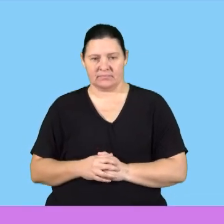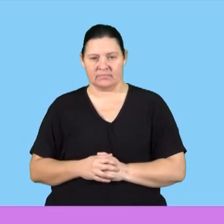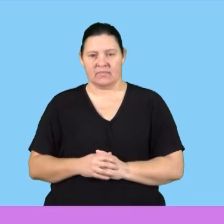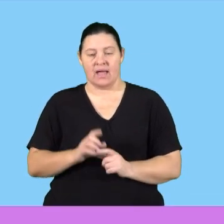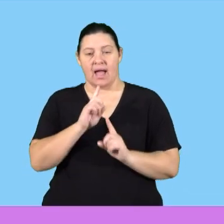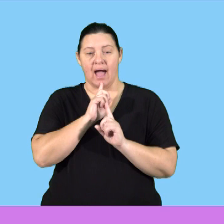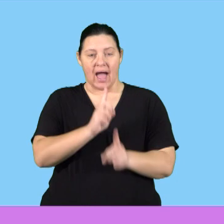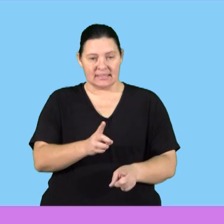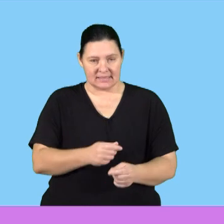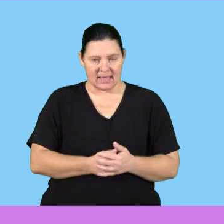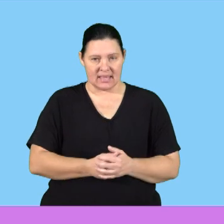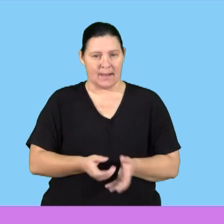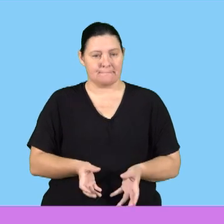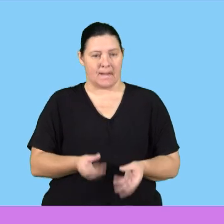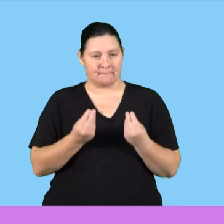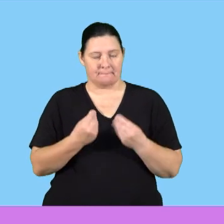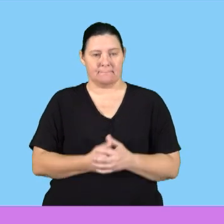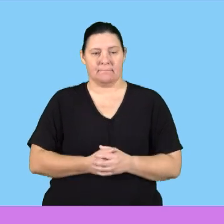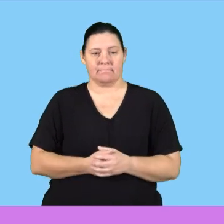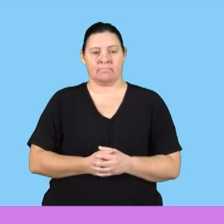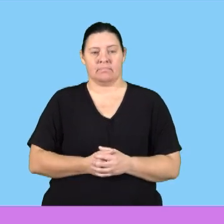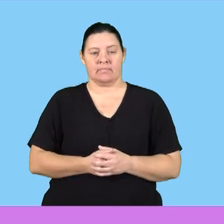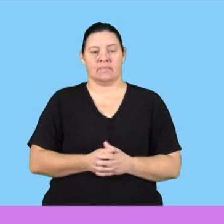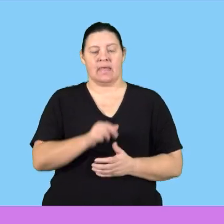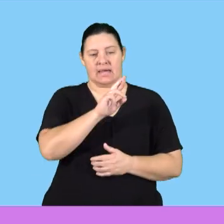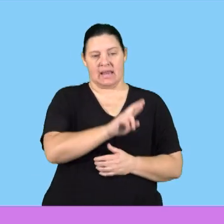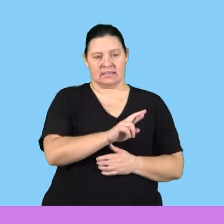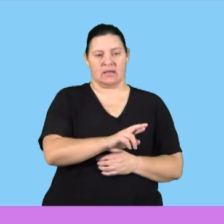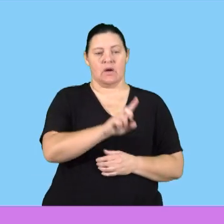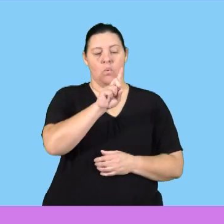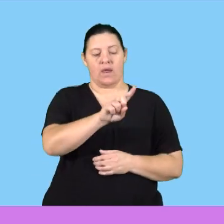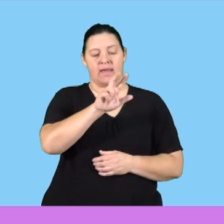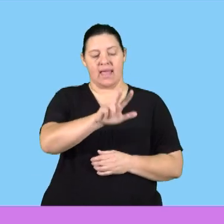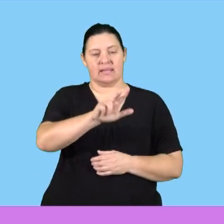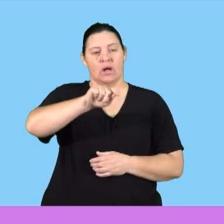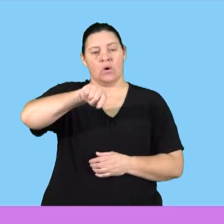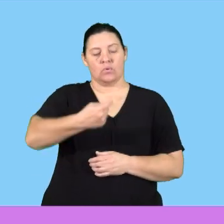17.99 Rand. So the answer that I'm getting is then